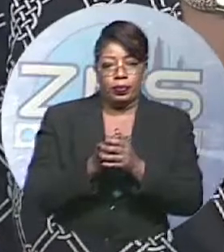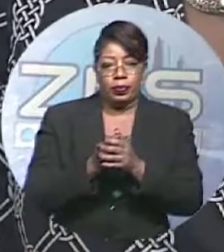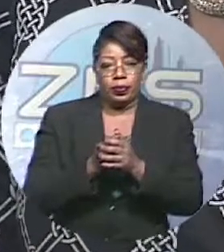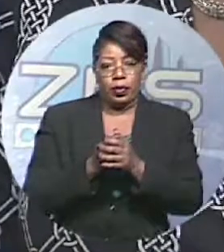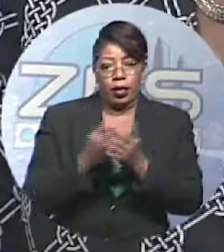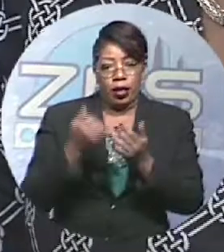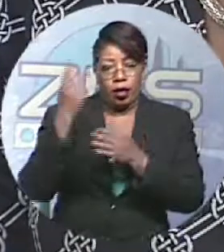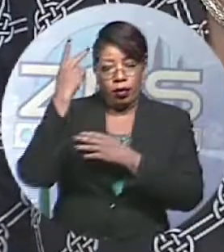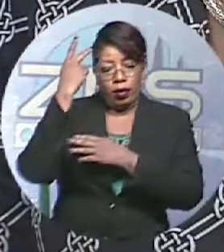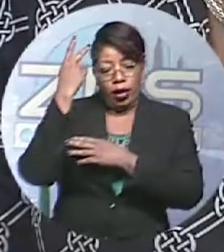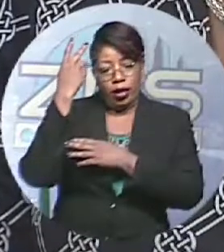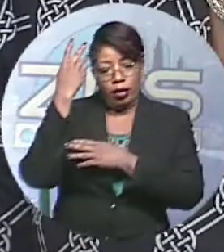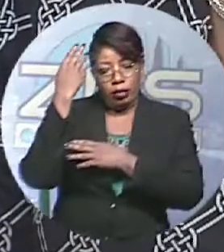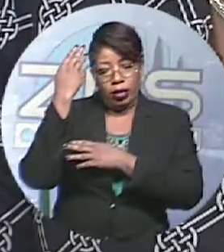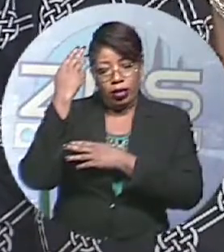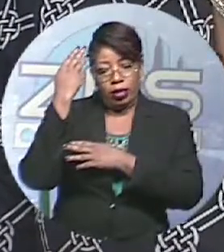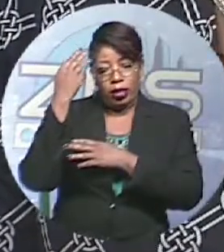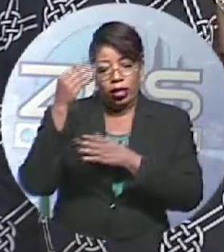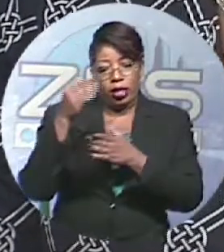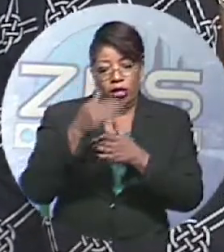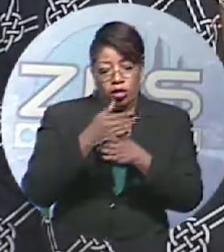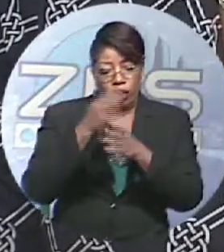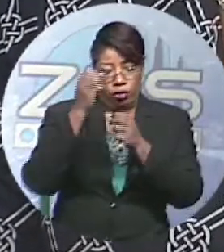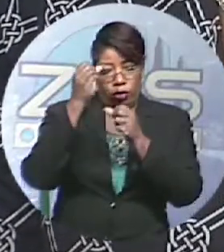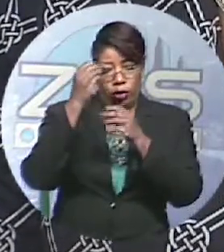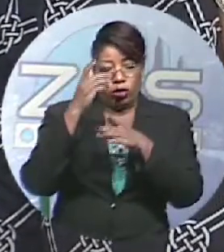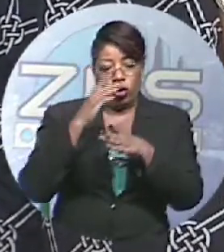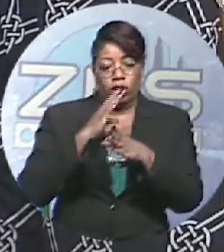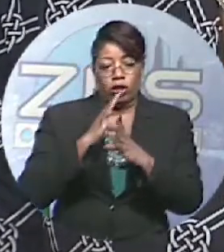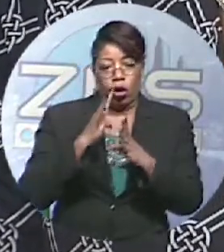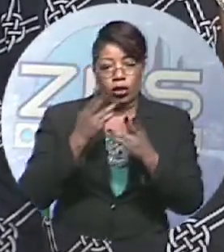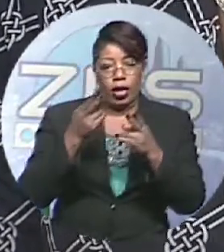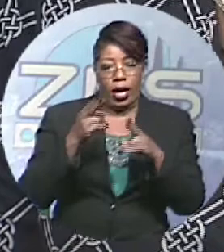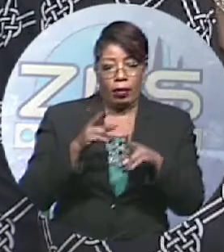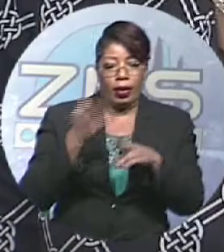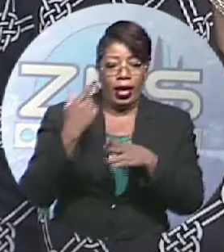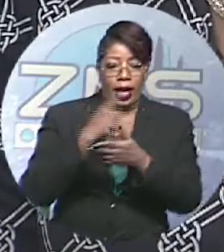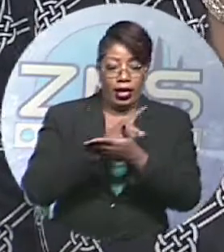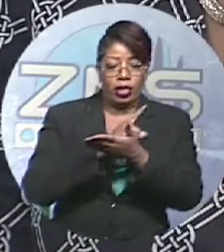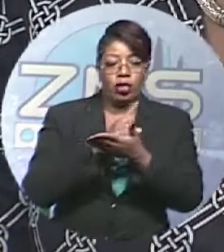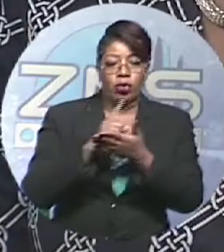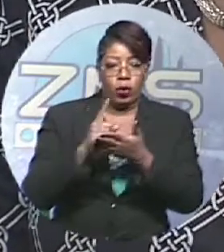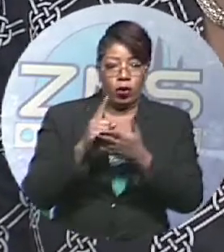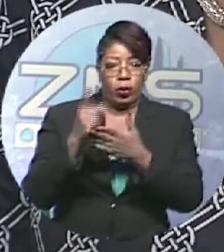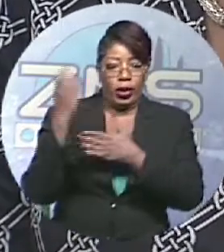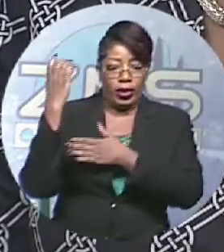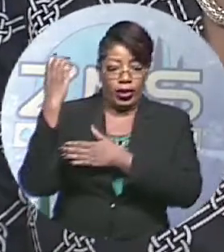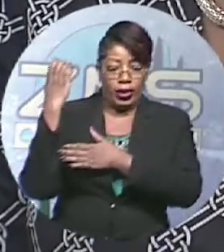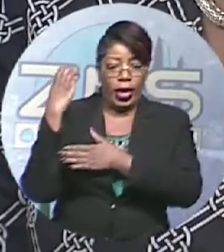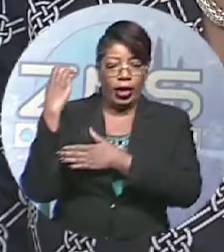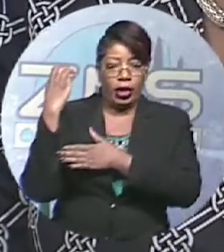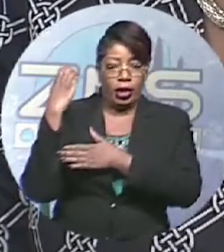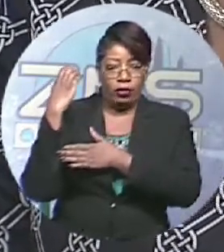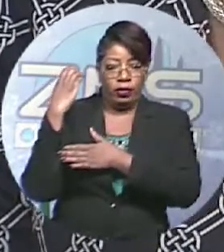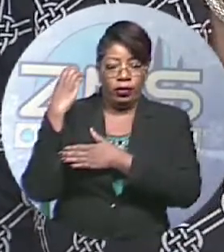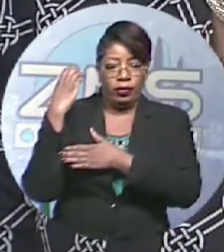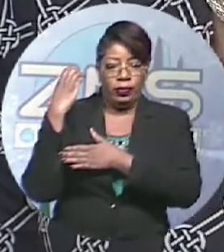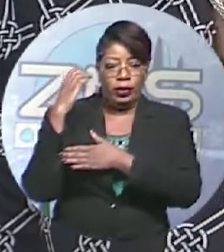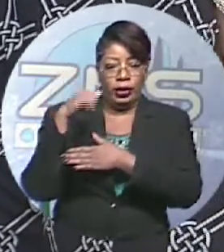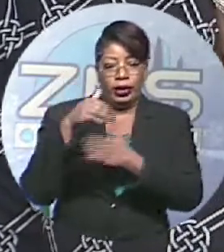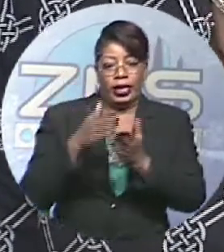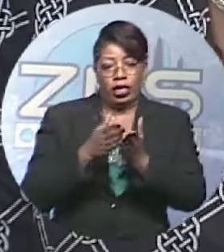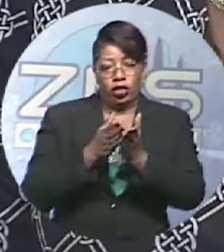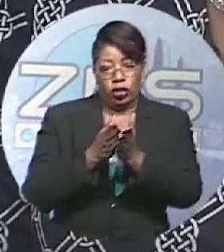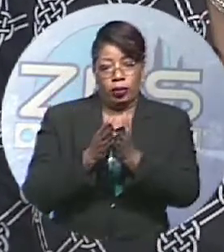Well, the Prime Minister also gave details on talks held last week in Geneva, Switzerland, with executives of the Mediterranean Shipping Company,